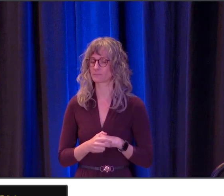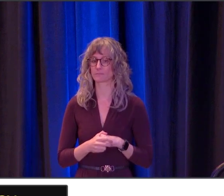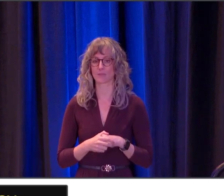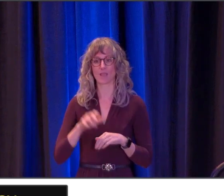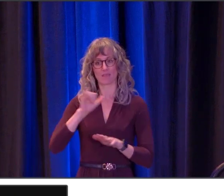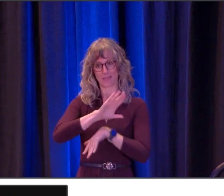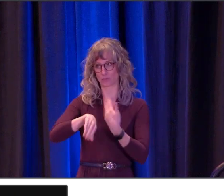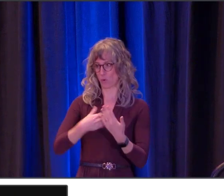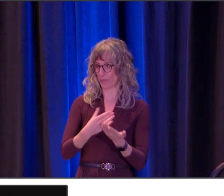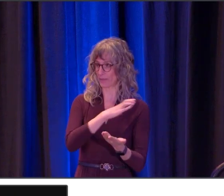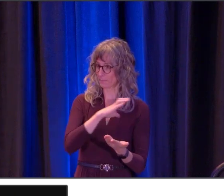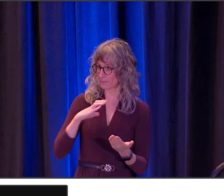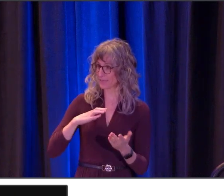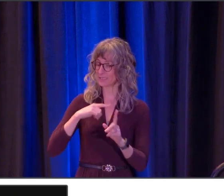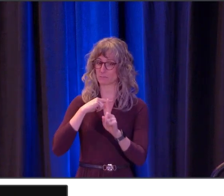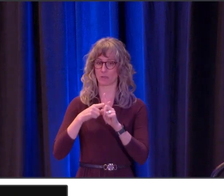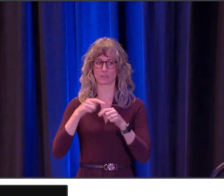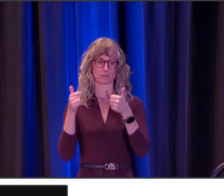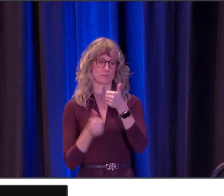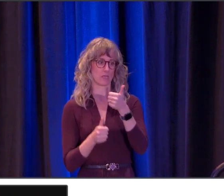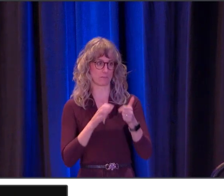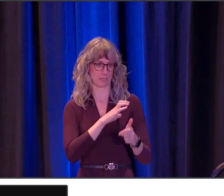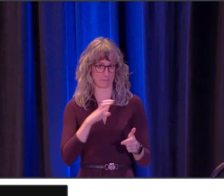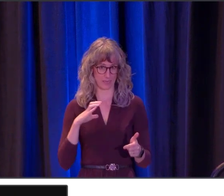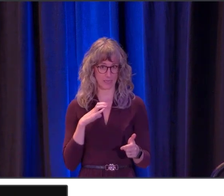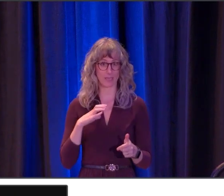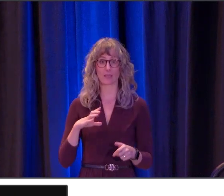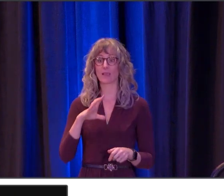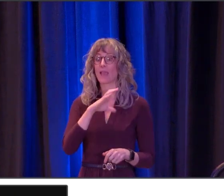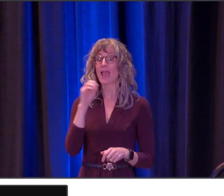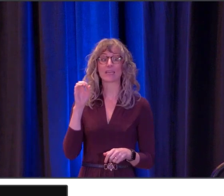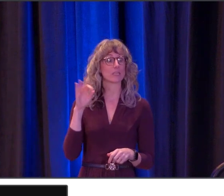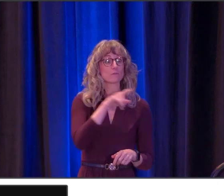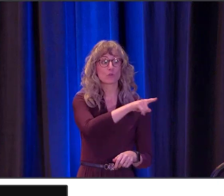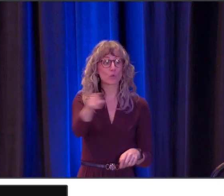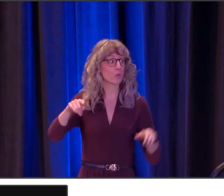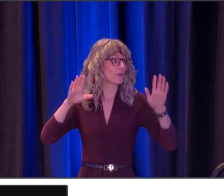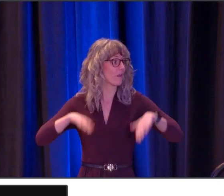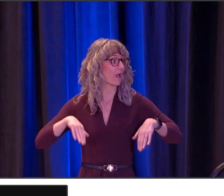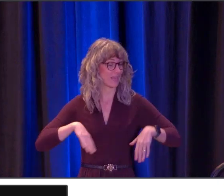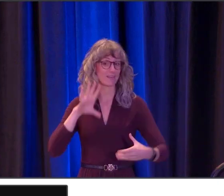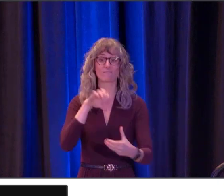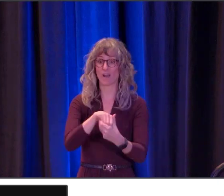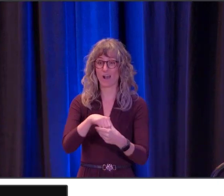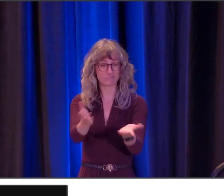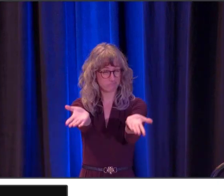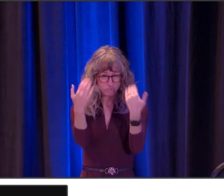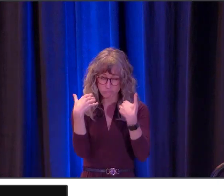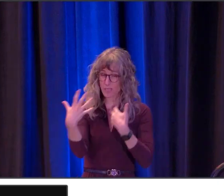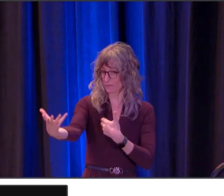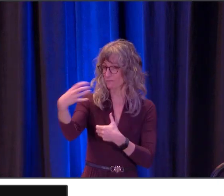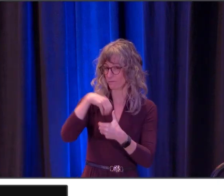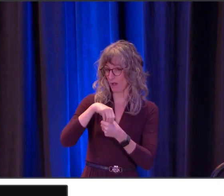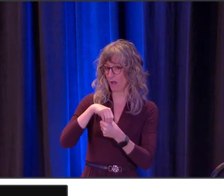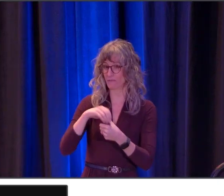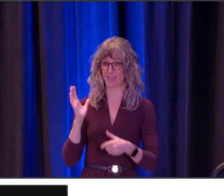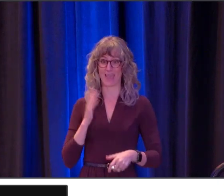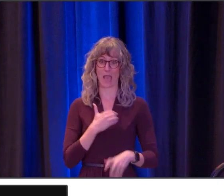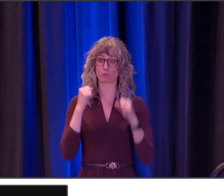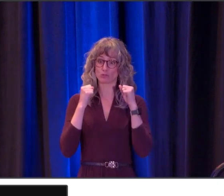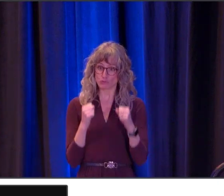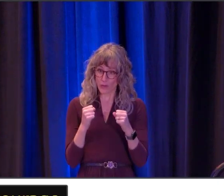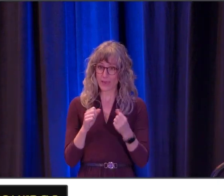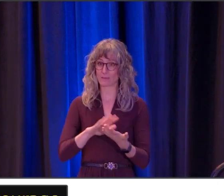committees and subcommittees. And again, just putting a plug out there. If you're not a part of those, really encourage it. That's our strength, is bigger, Yes, more please. engagement,